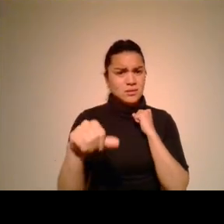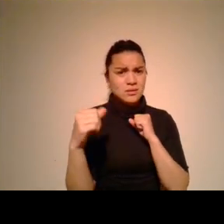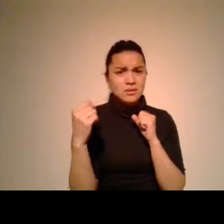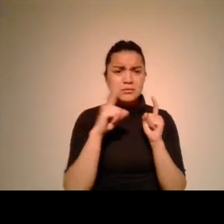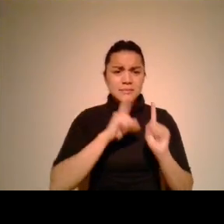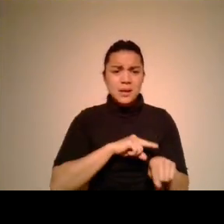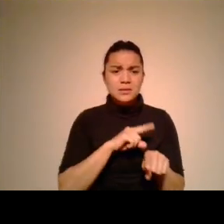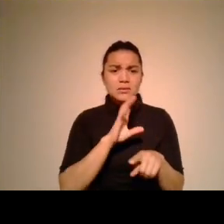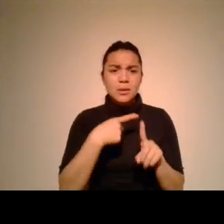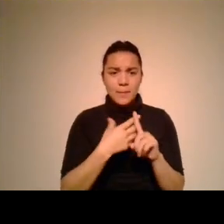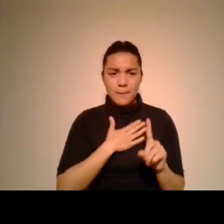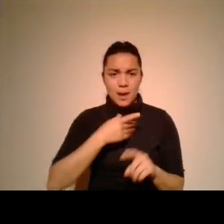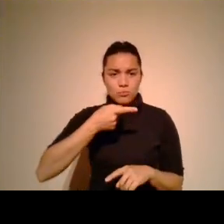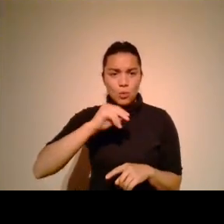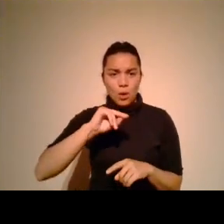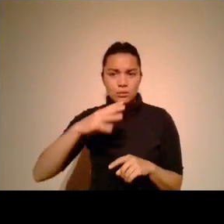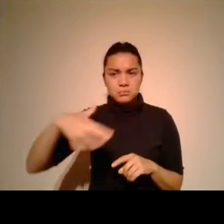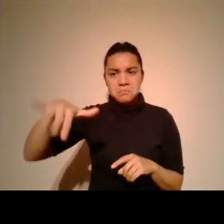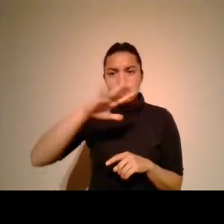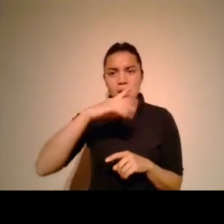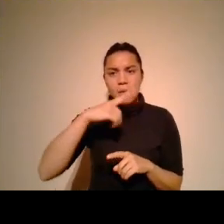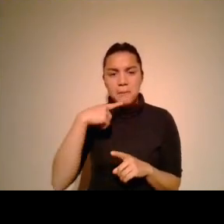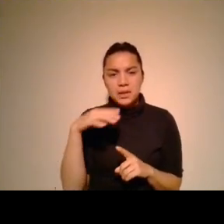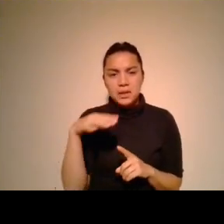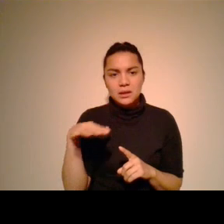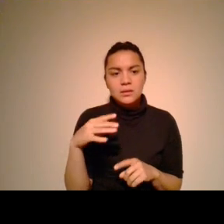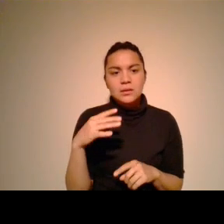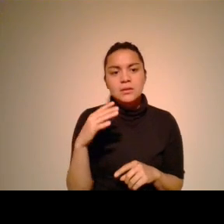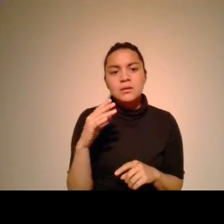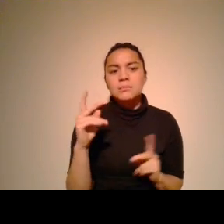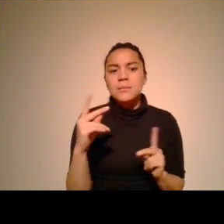public, where, you know, some people have